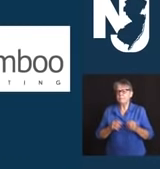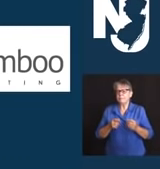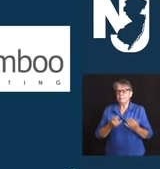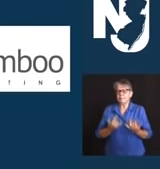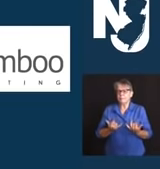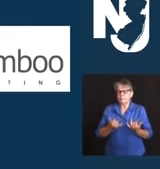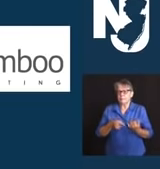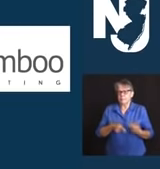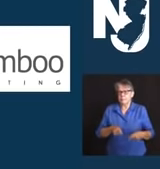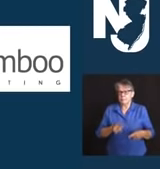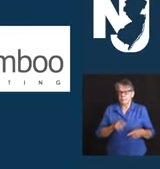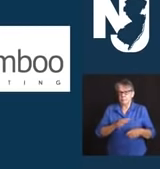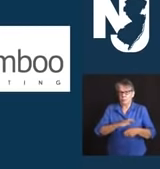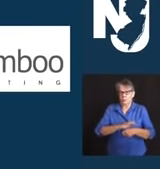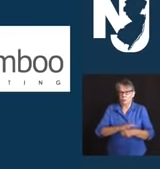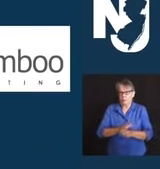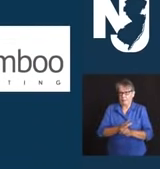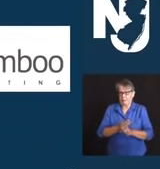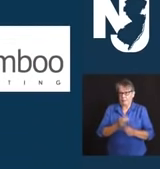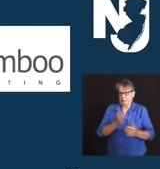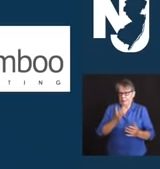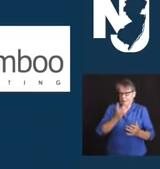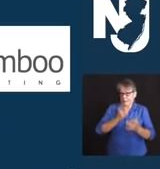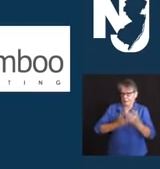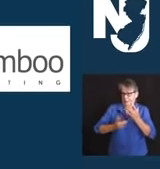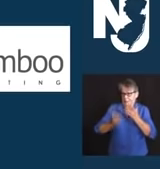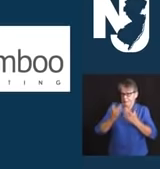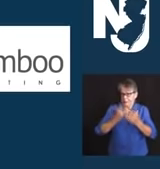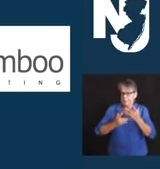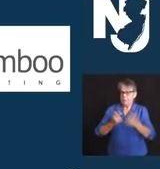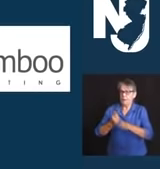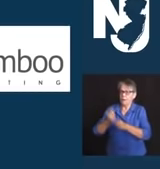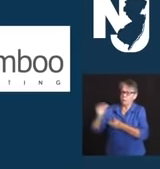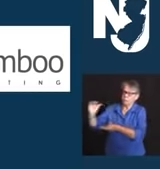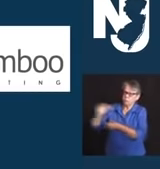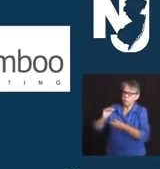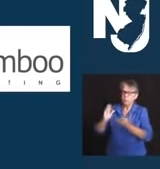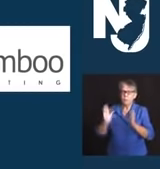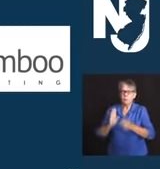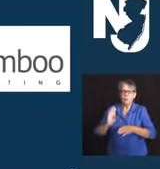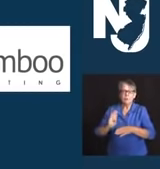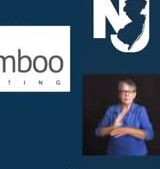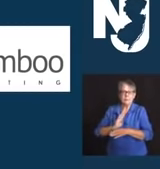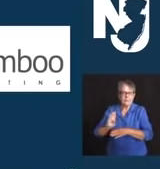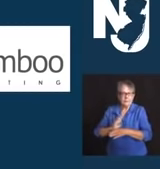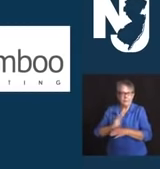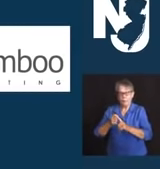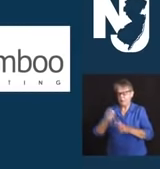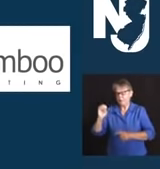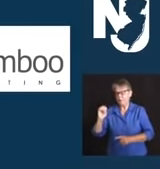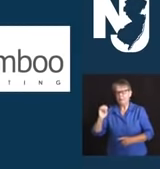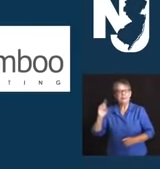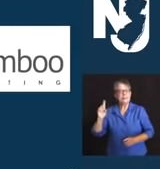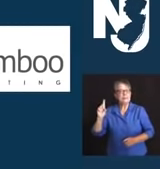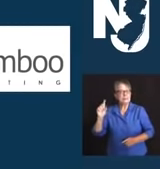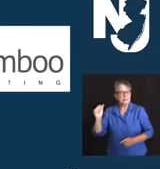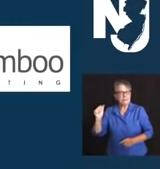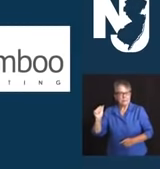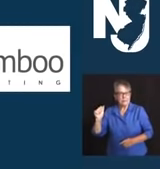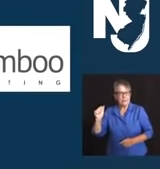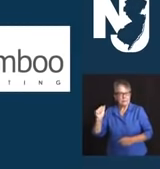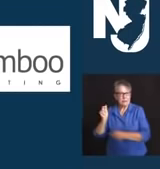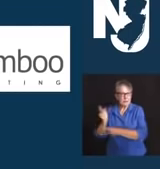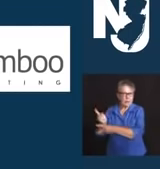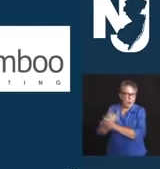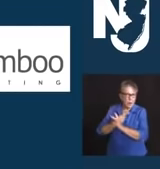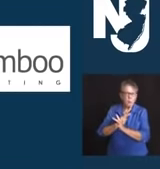Jersey Economic Development Authority. Red Bamboo is one of the many small businesses we have partnered with to deliver tens of millions of